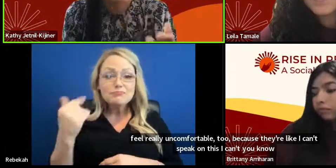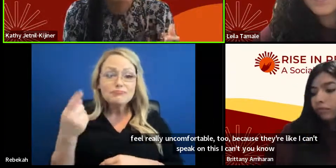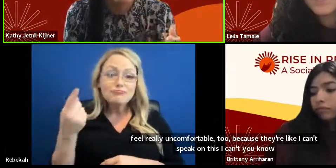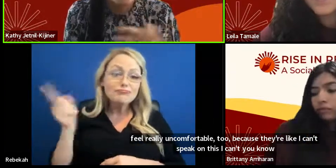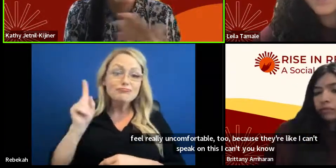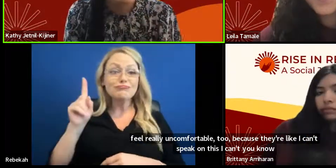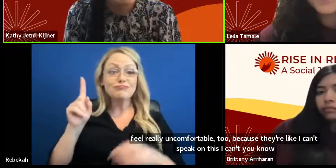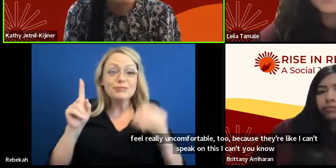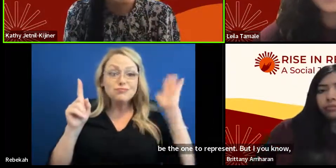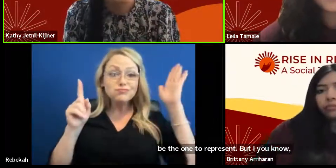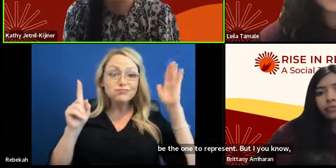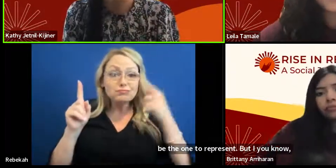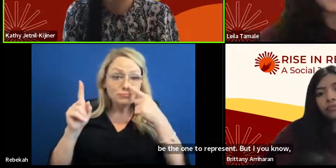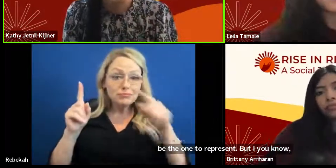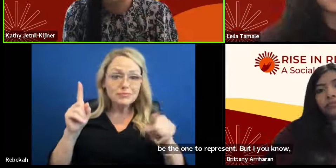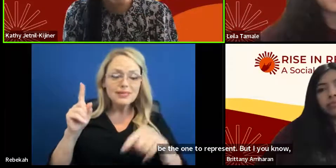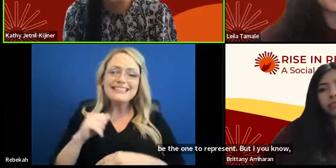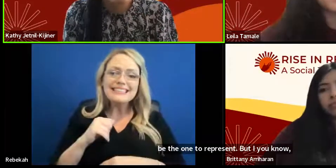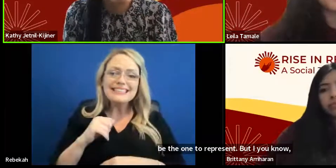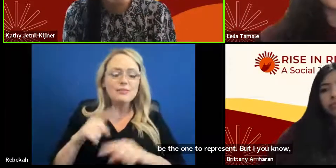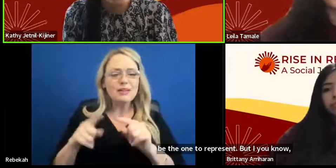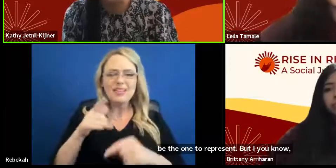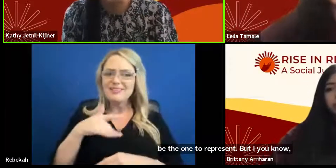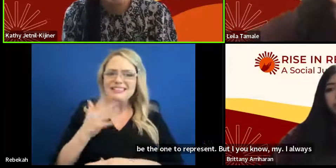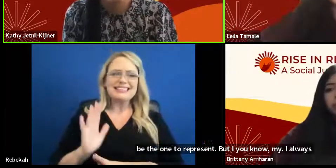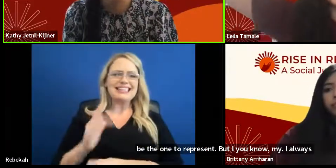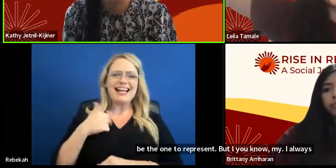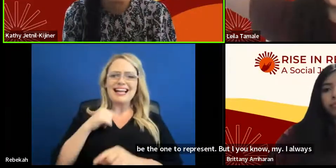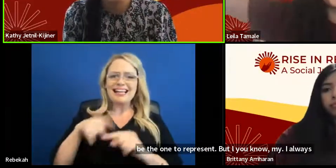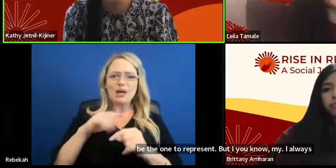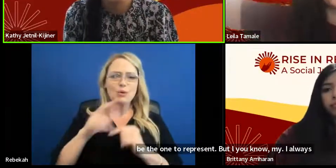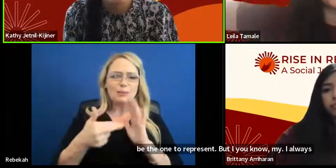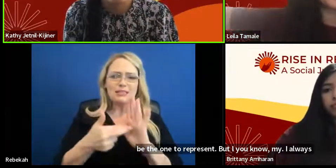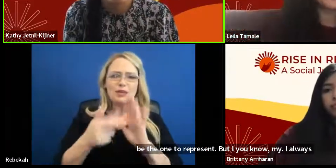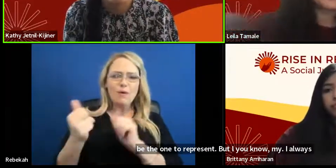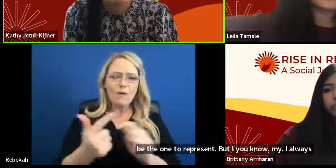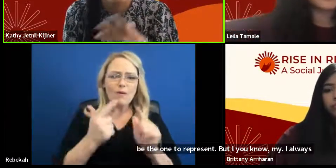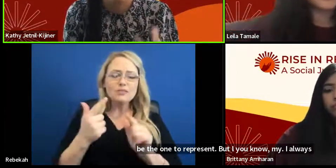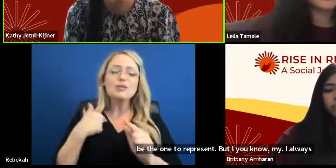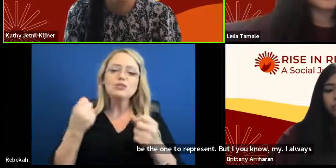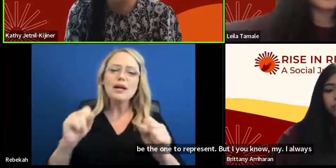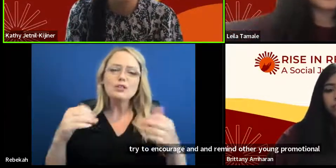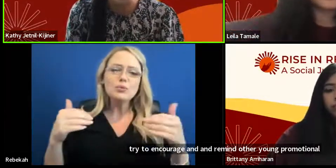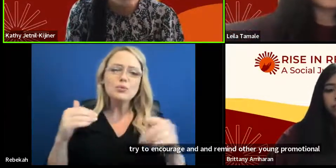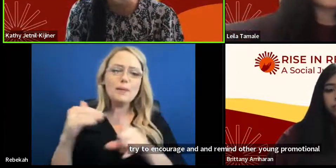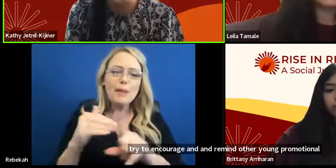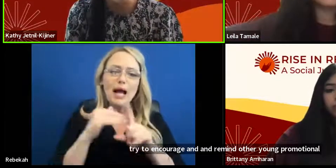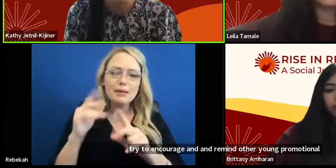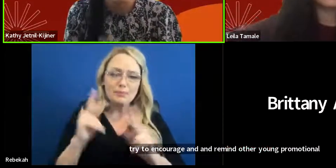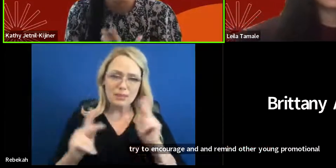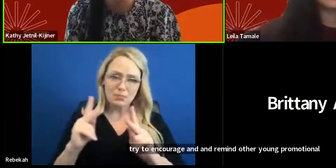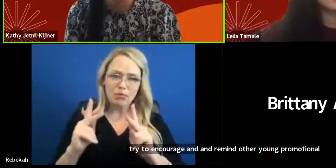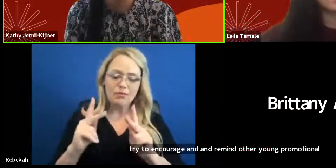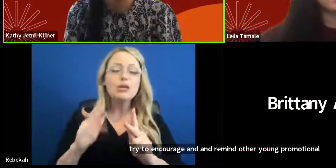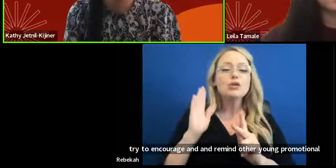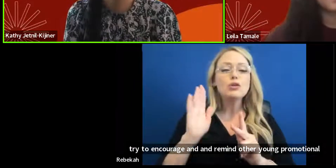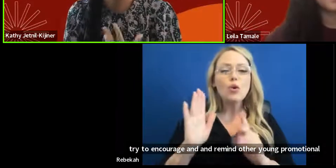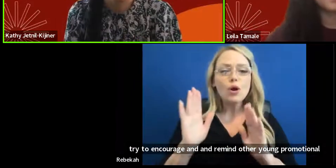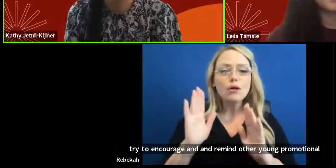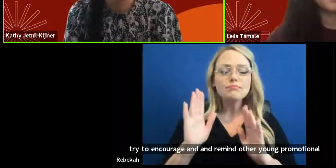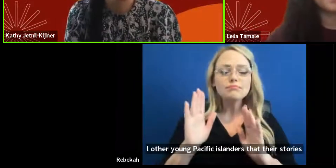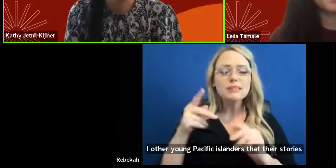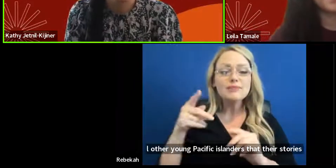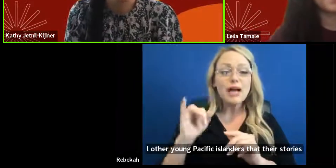you know, I always try to encourage and remind other young Brumado, other young Pacific Islanders that their stories really matter. And